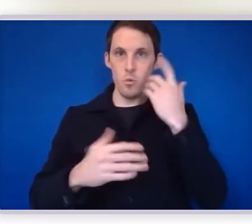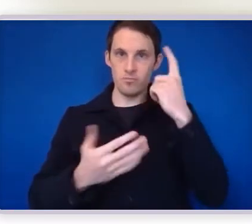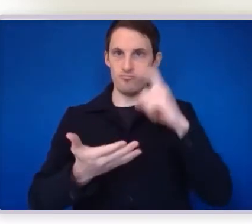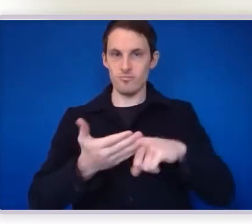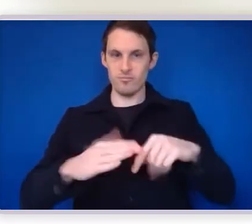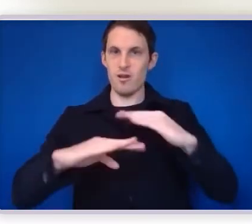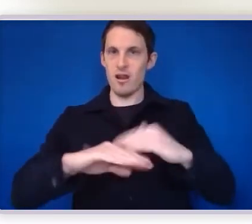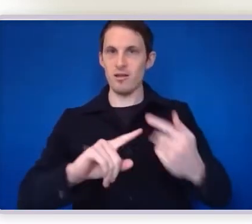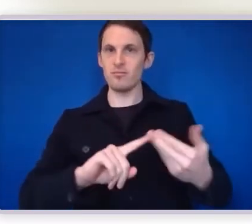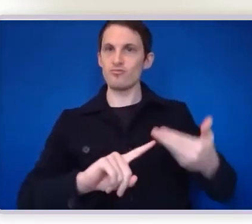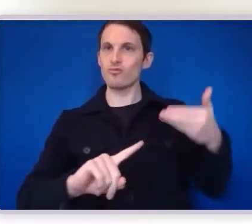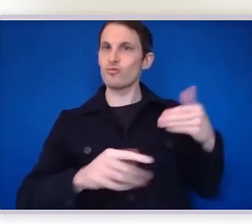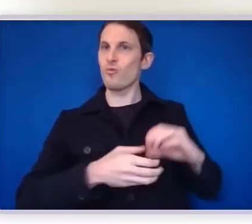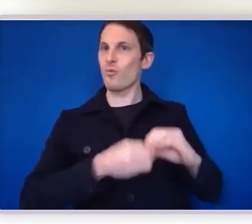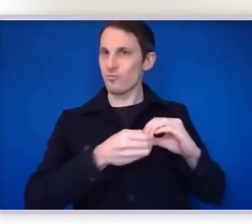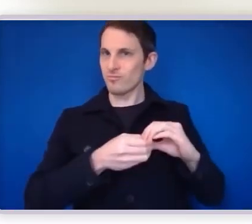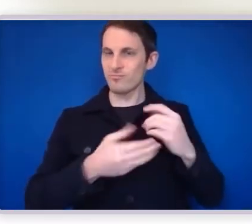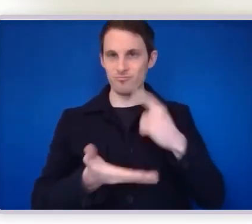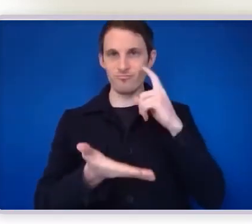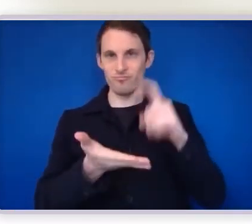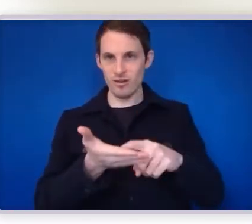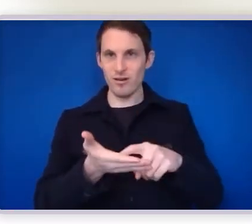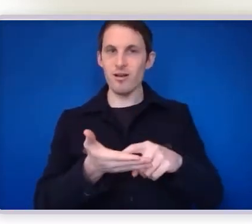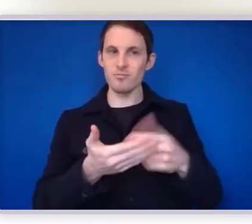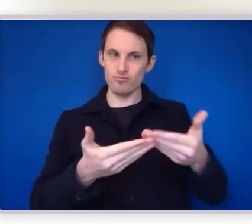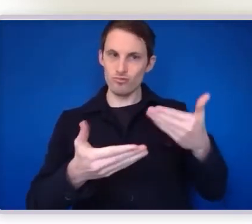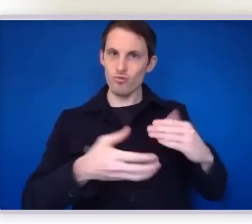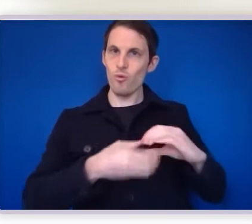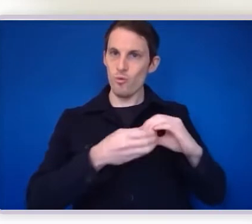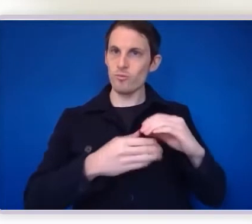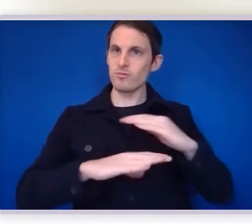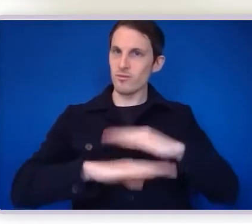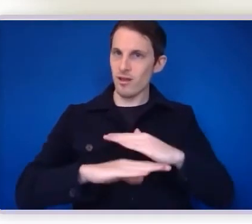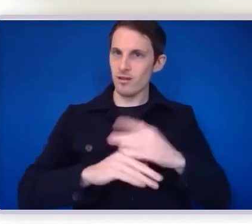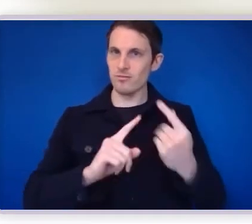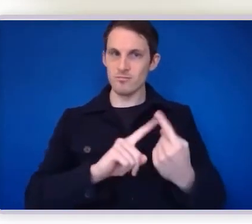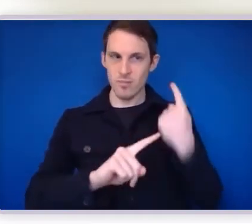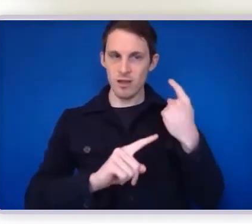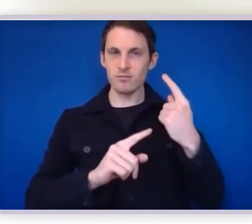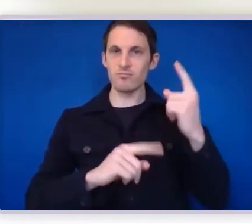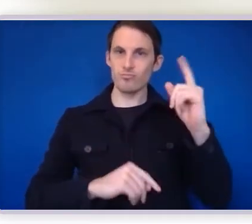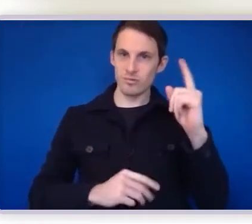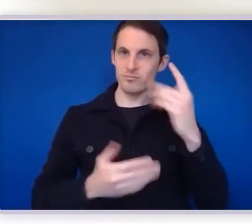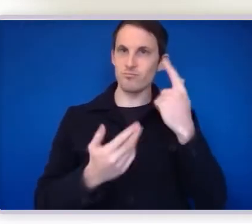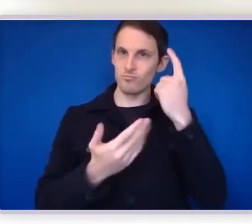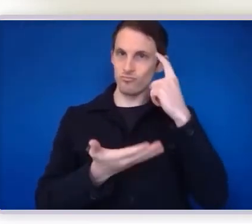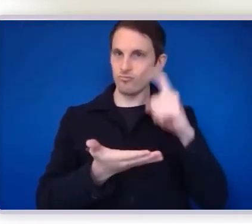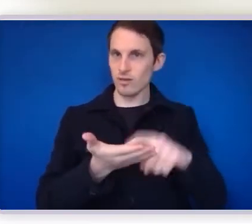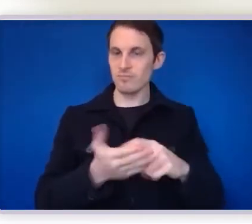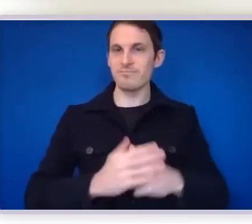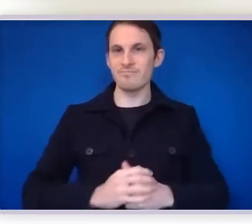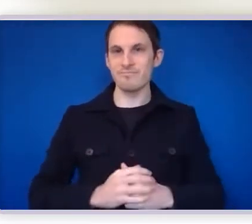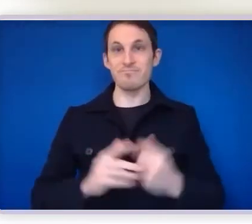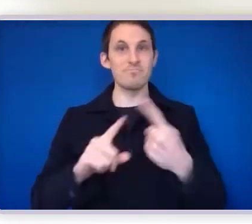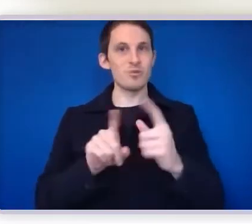owners. I recognise those traditional owners, past and present, and I also